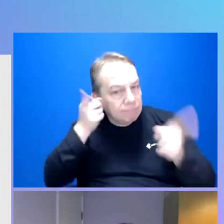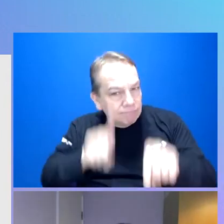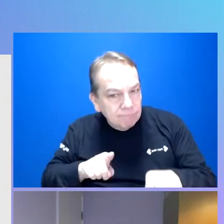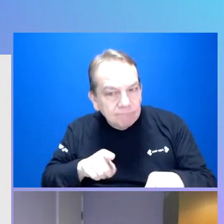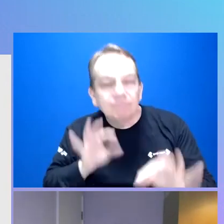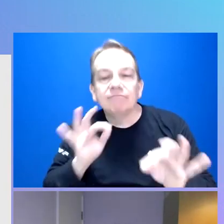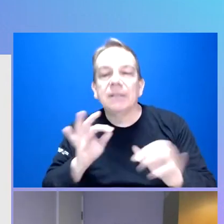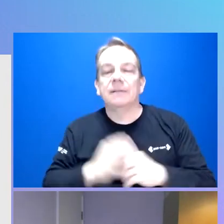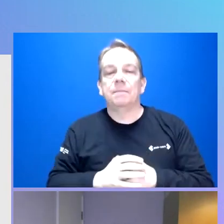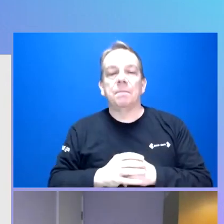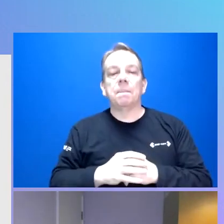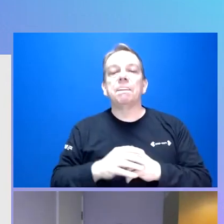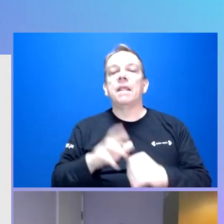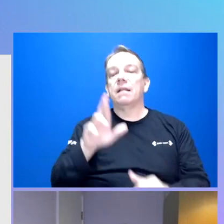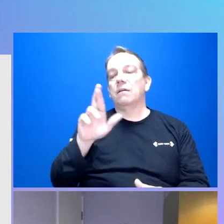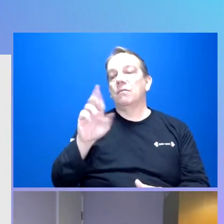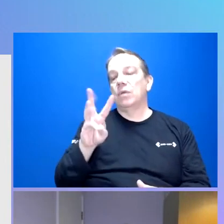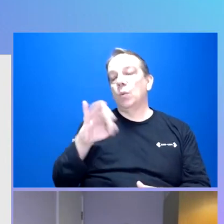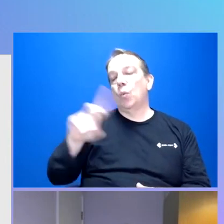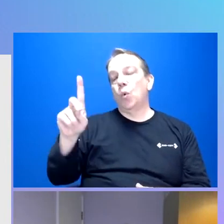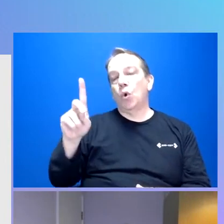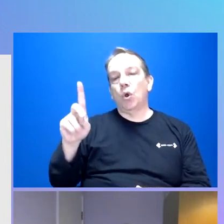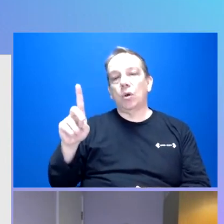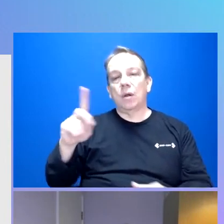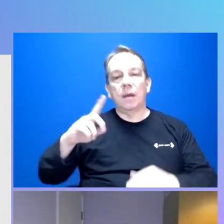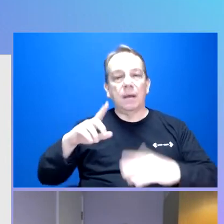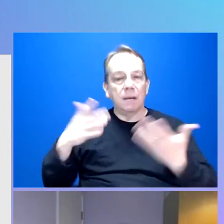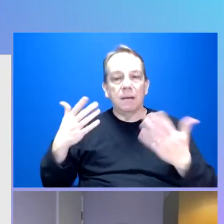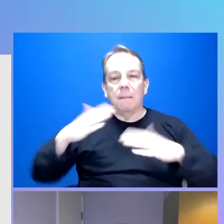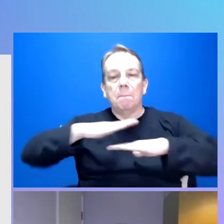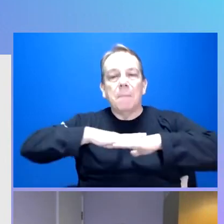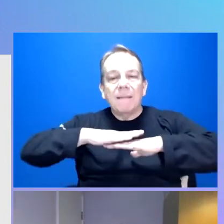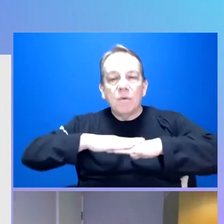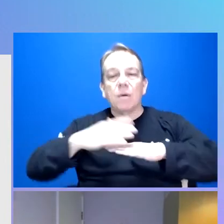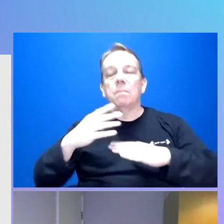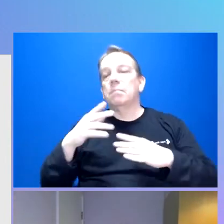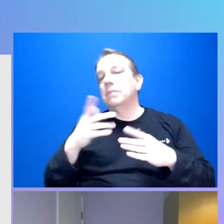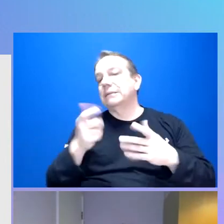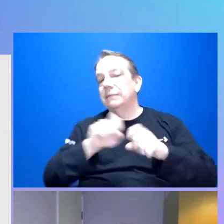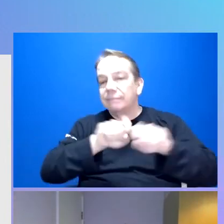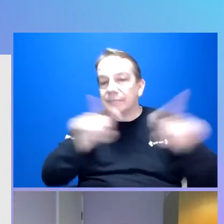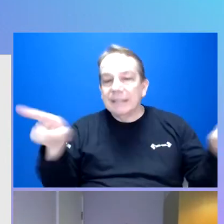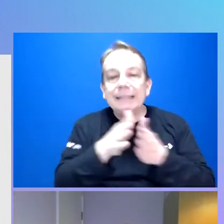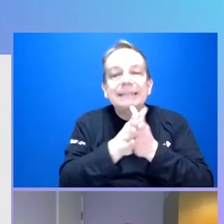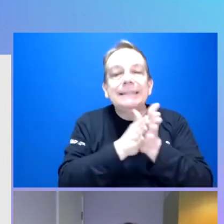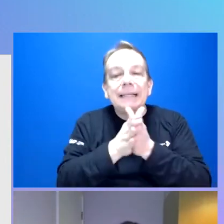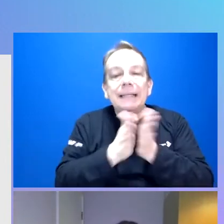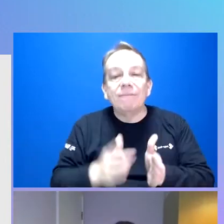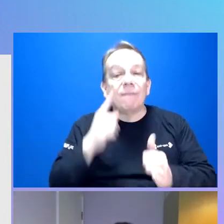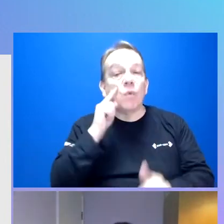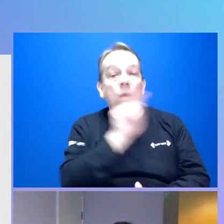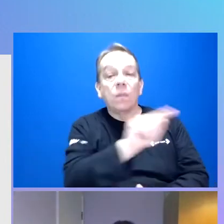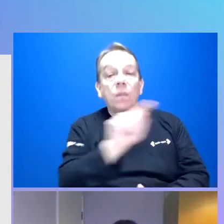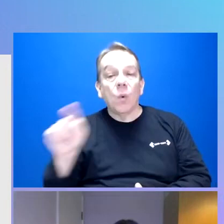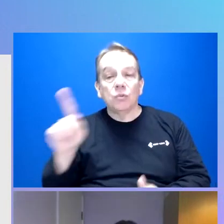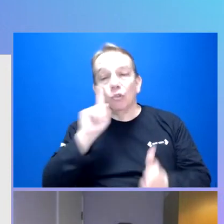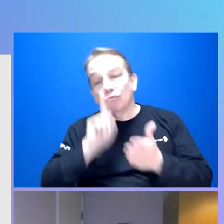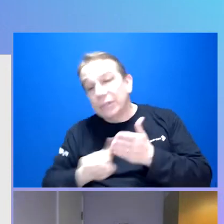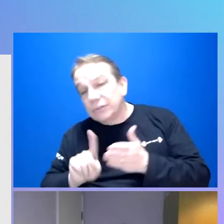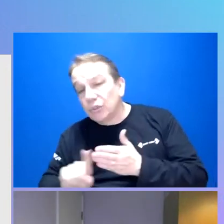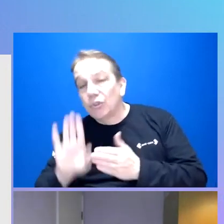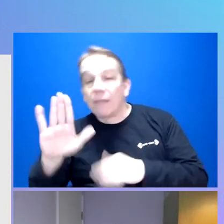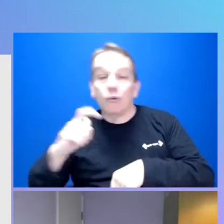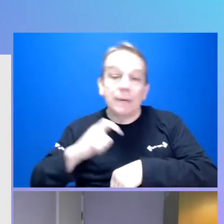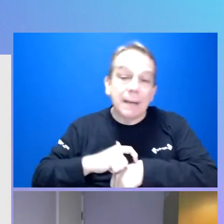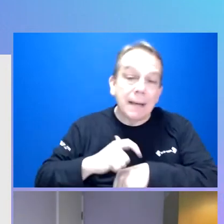the reward platform that we use to send out our incentives for the research and people's time, which